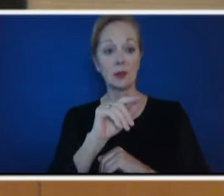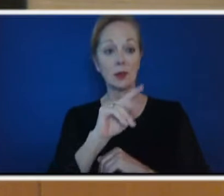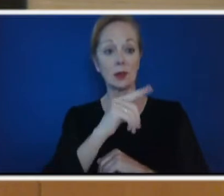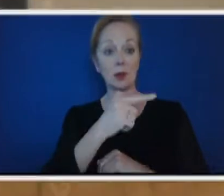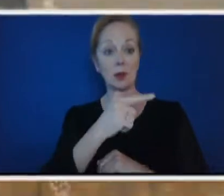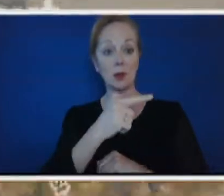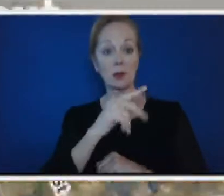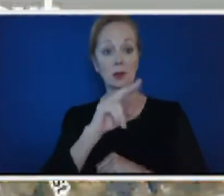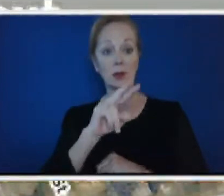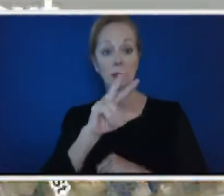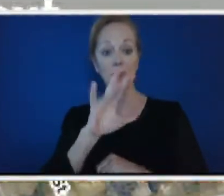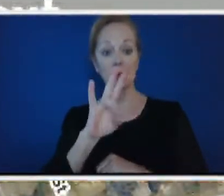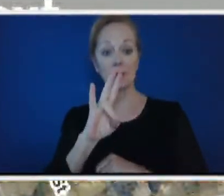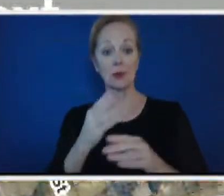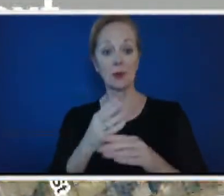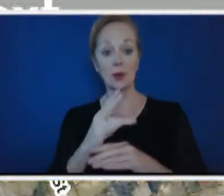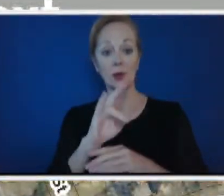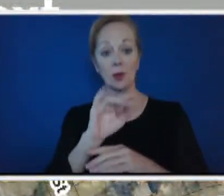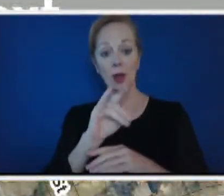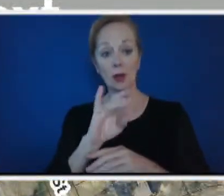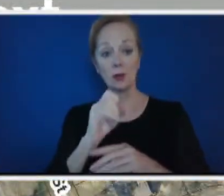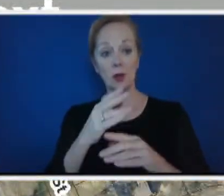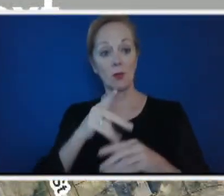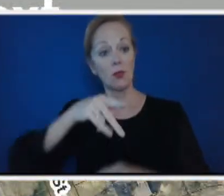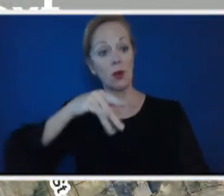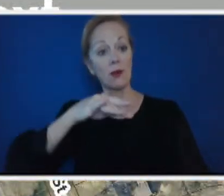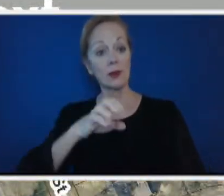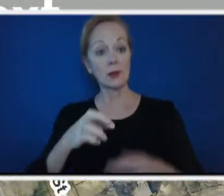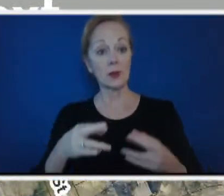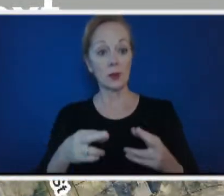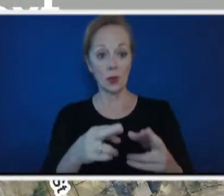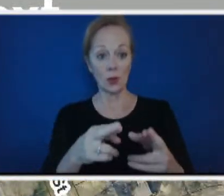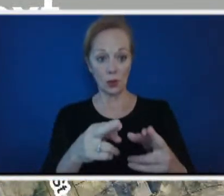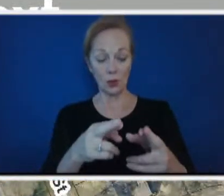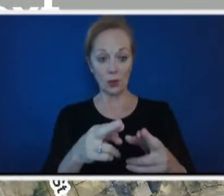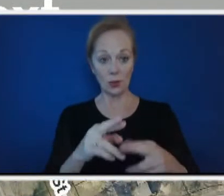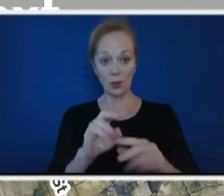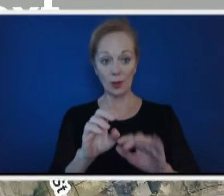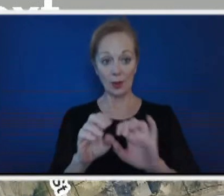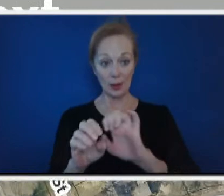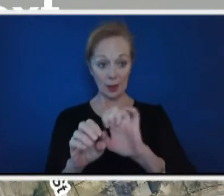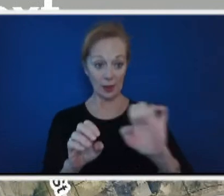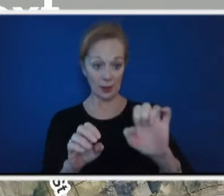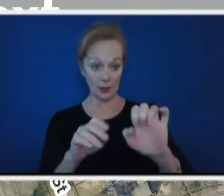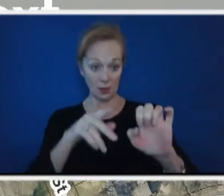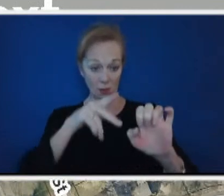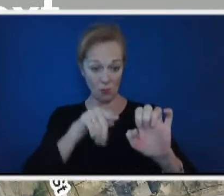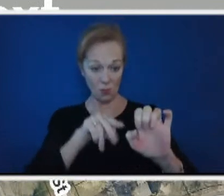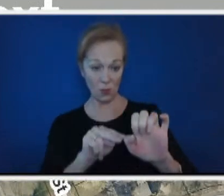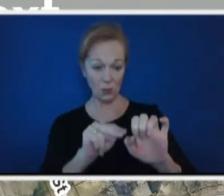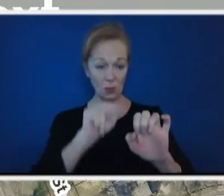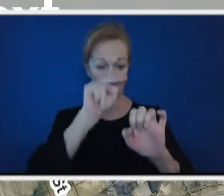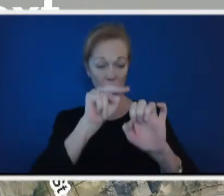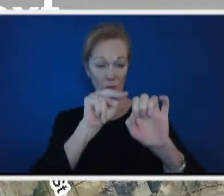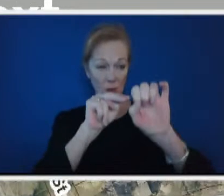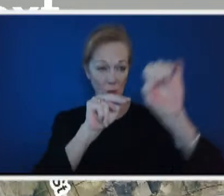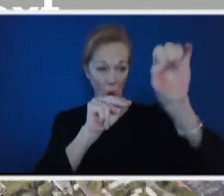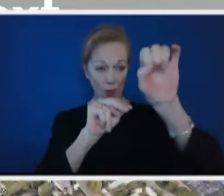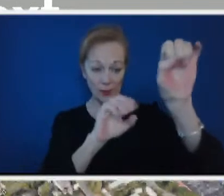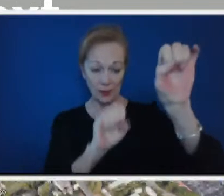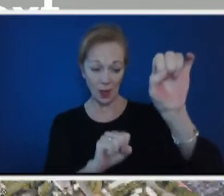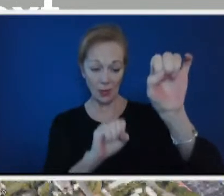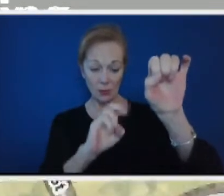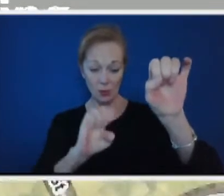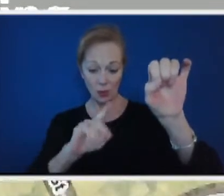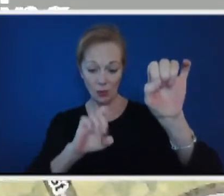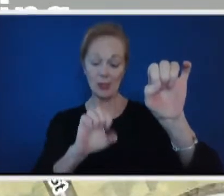2021-237, it's just over 2 acres on Providence Road, just to the east of Providence, north of South Sharon Amity Road and south of